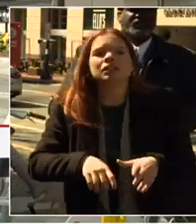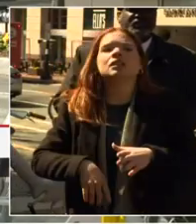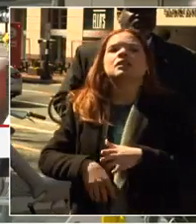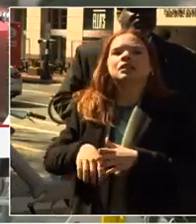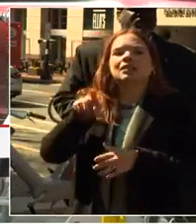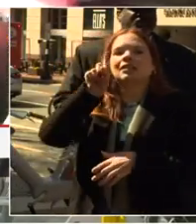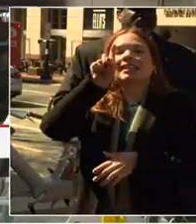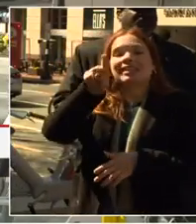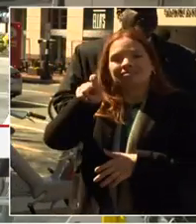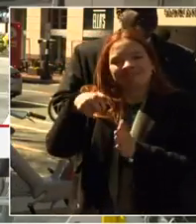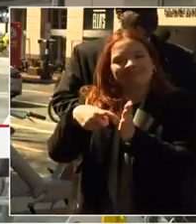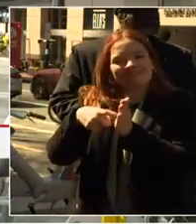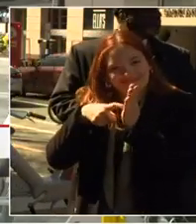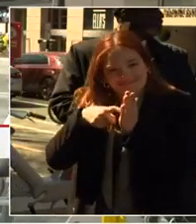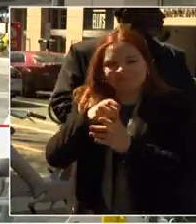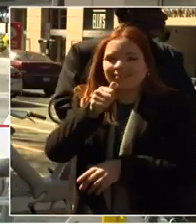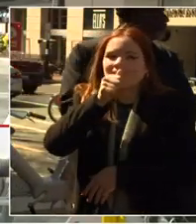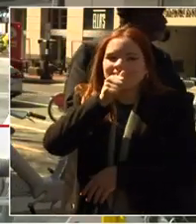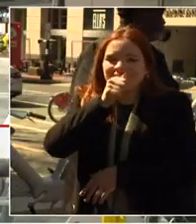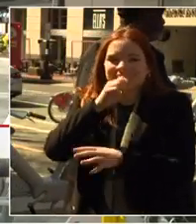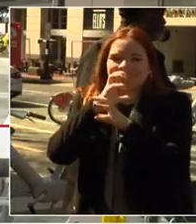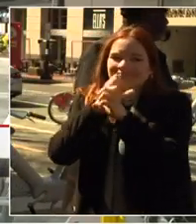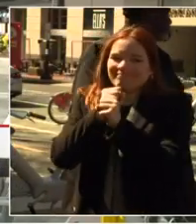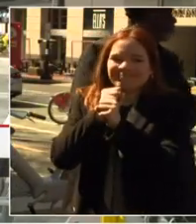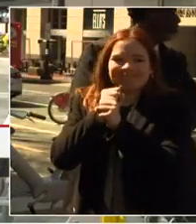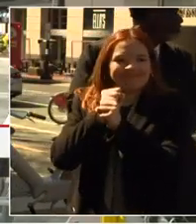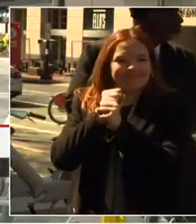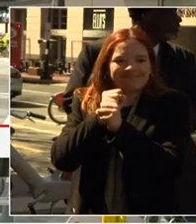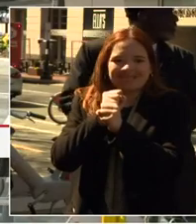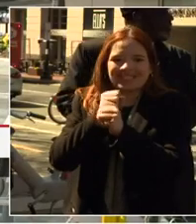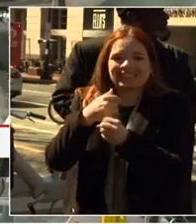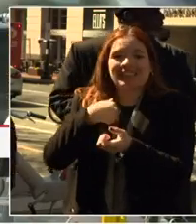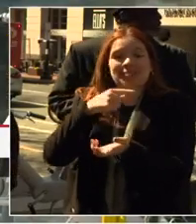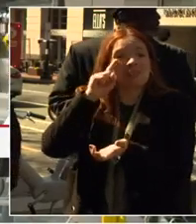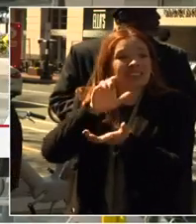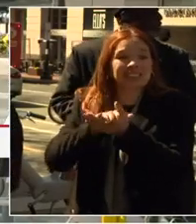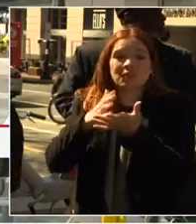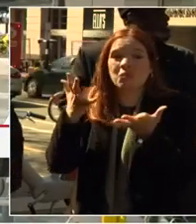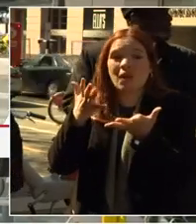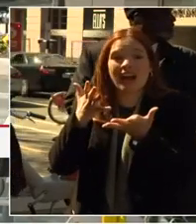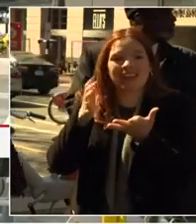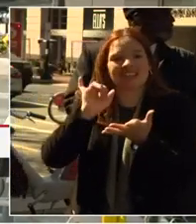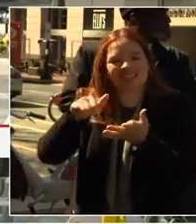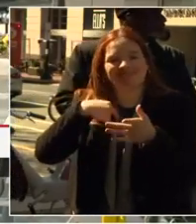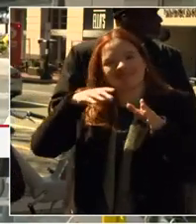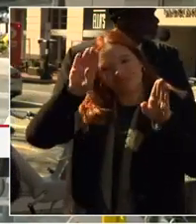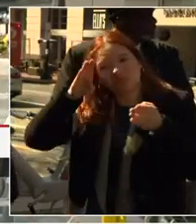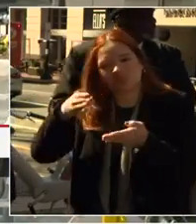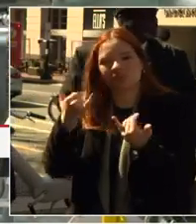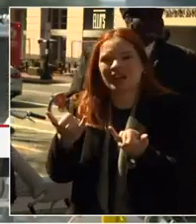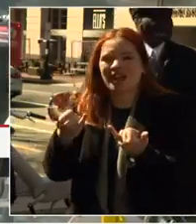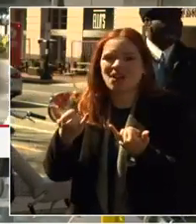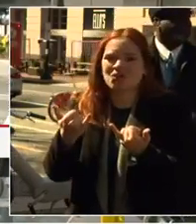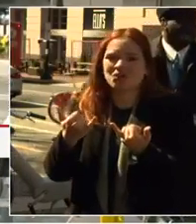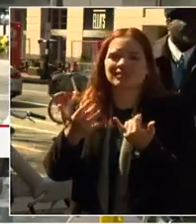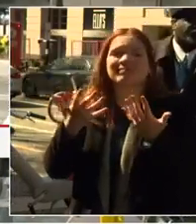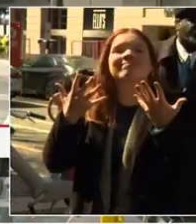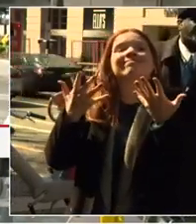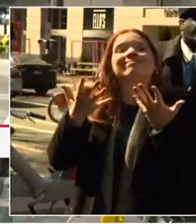confidentiality and privacy that I believe that we have to stay focused on, Mark. So indeed, we can get to the bottom of